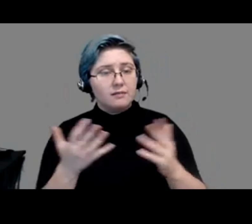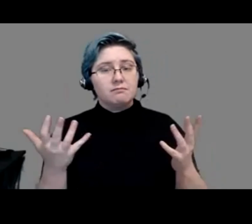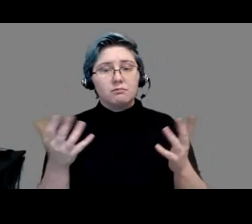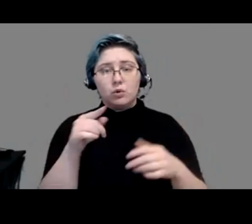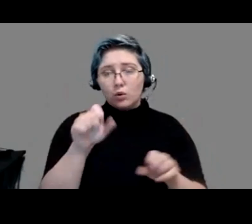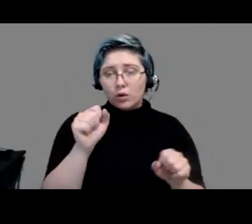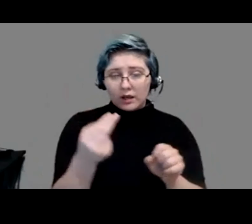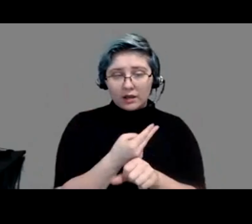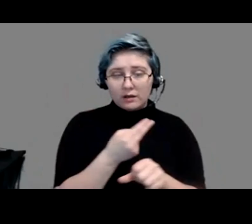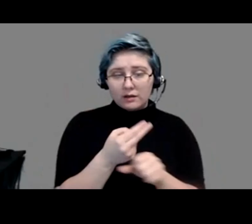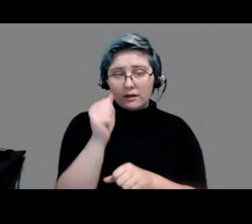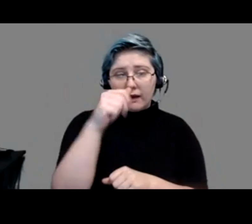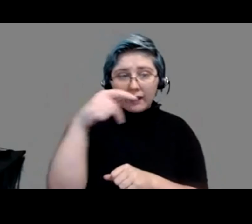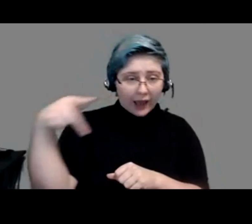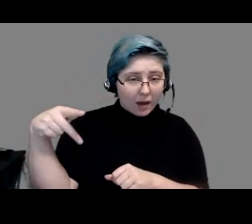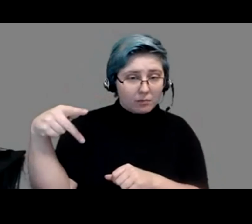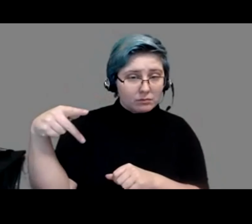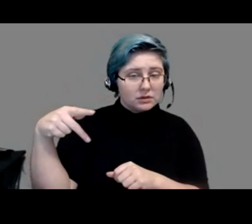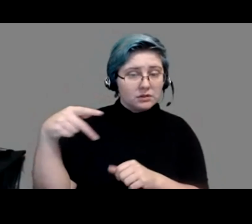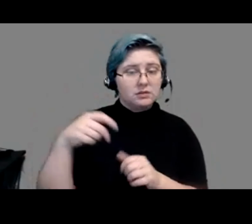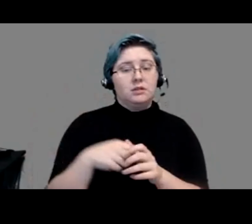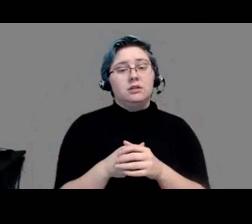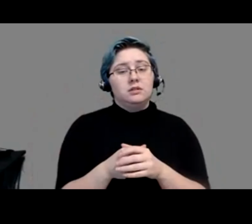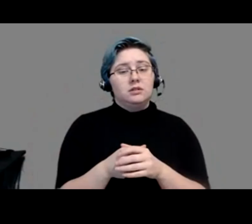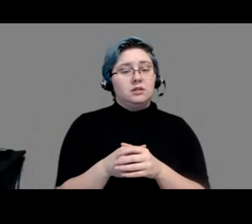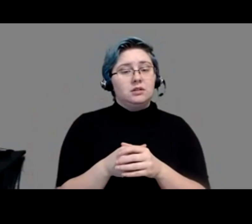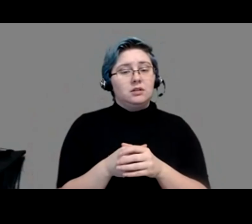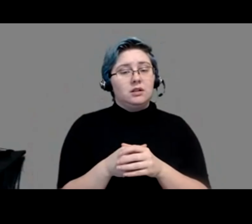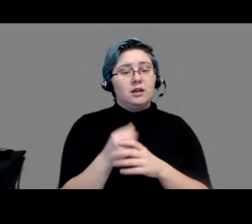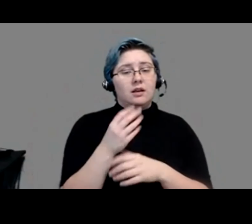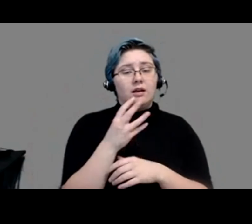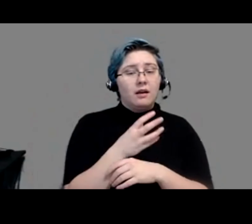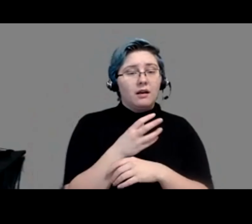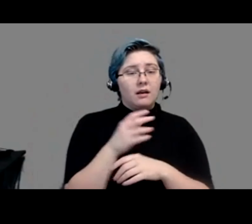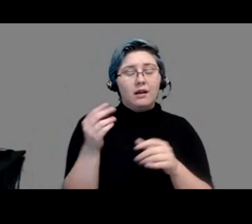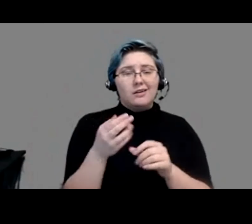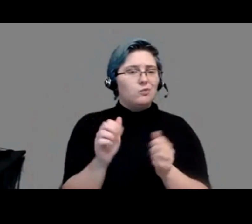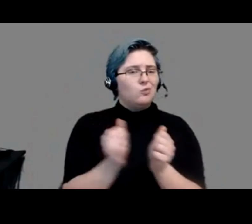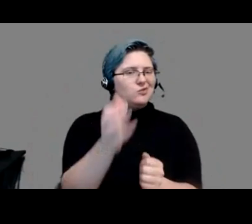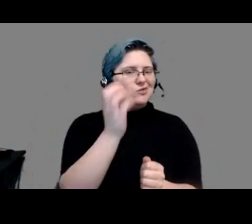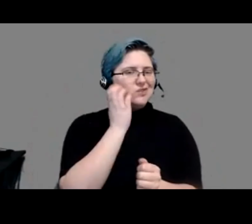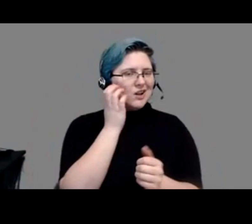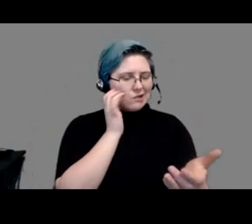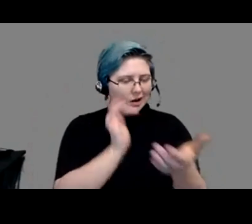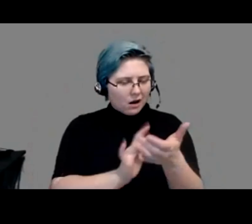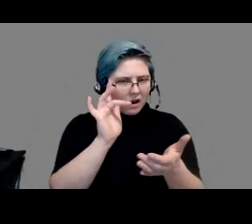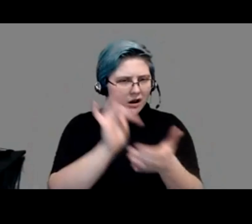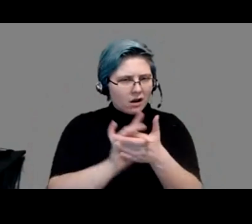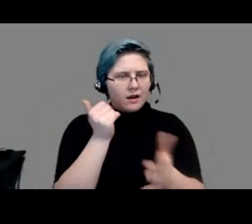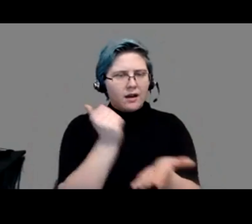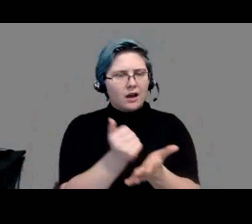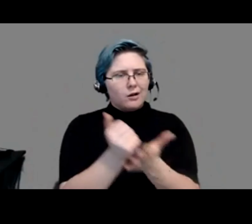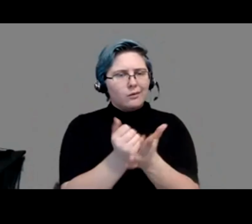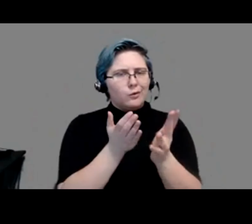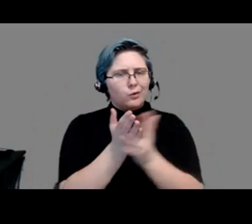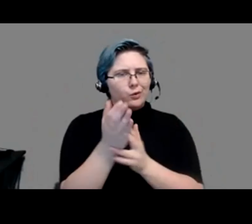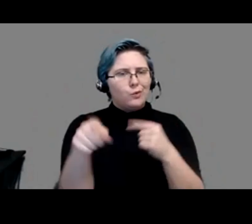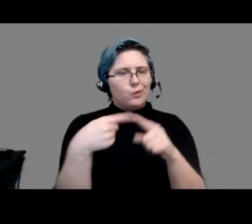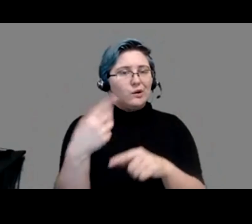use apps and put them into your cell phone to help you along when you